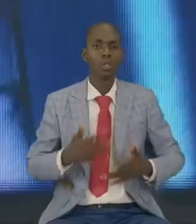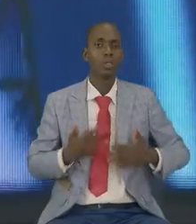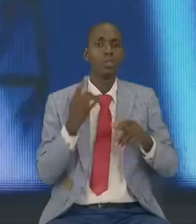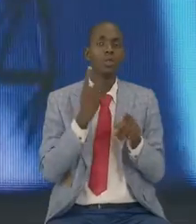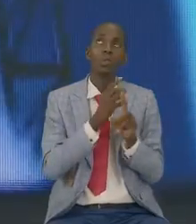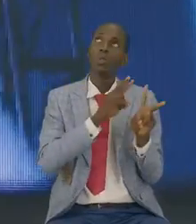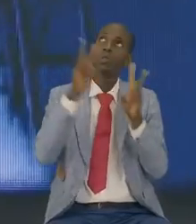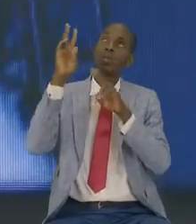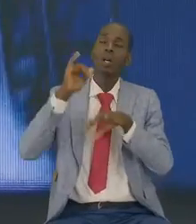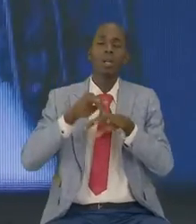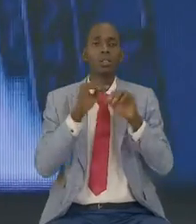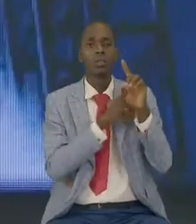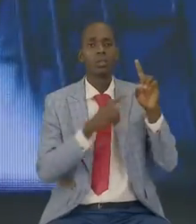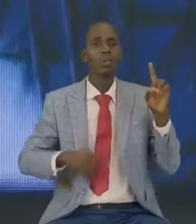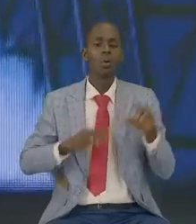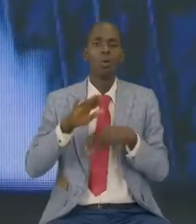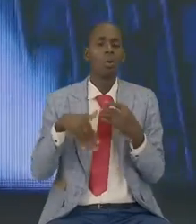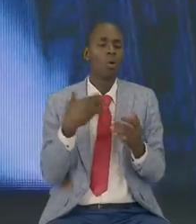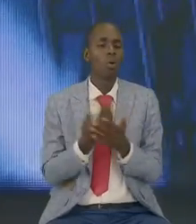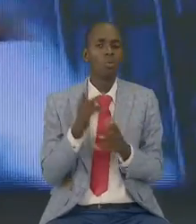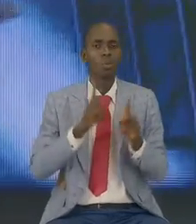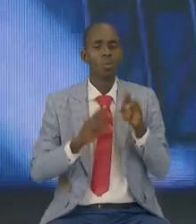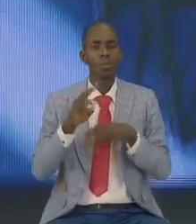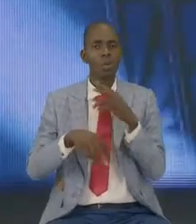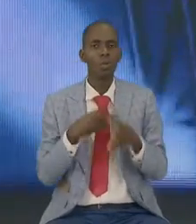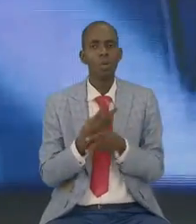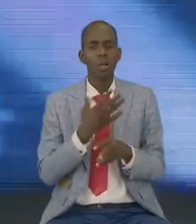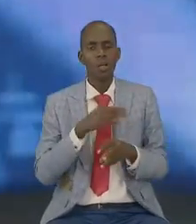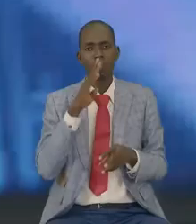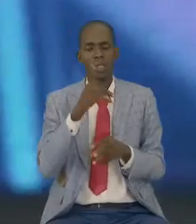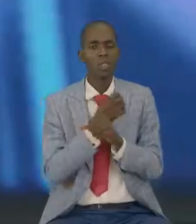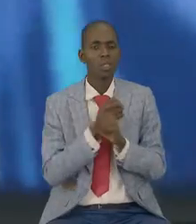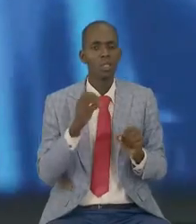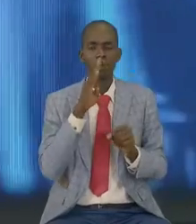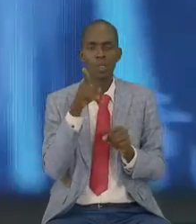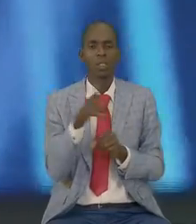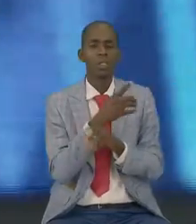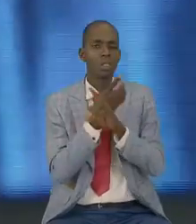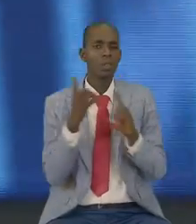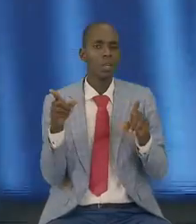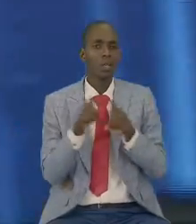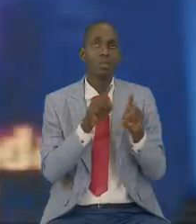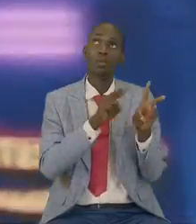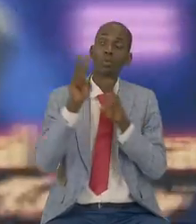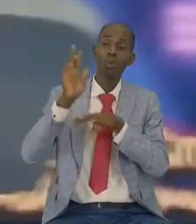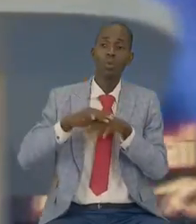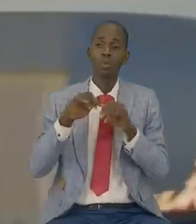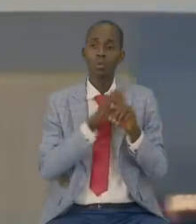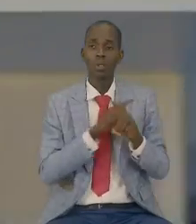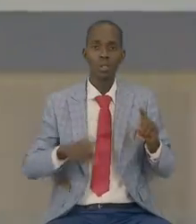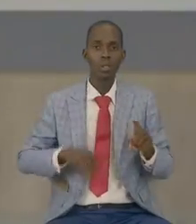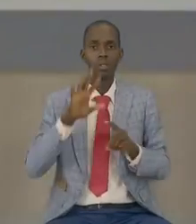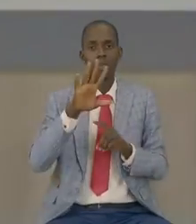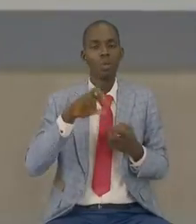ends of the earth, and be ye saved, and be ye healed, and be ye delivered. As you look unto the Lord, your situation